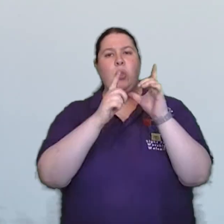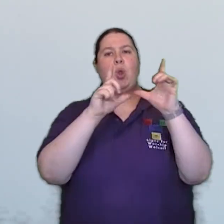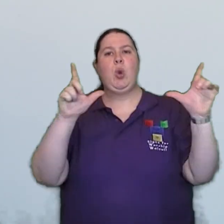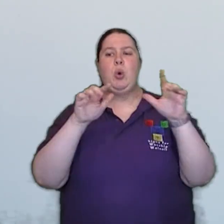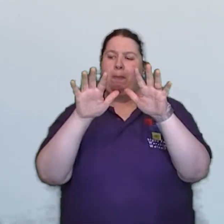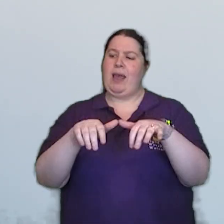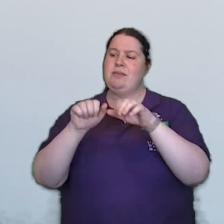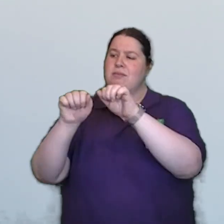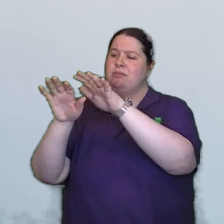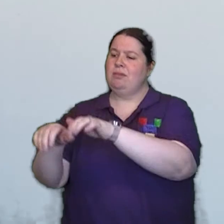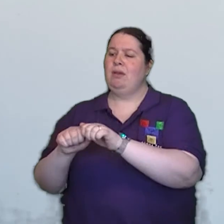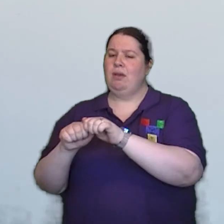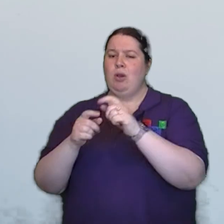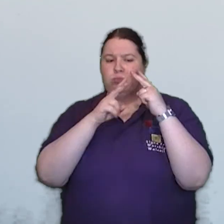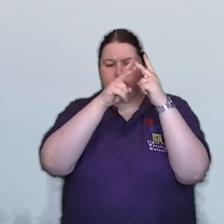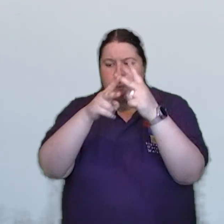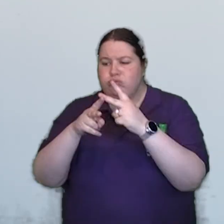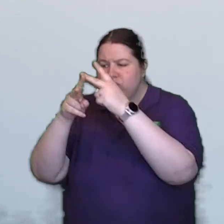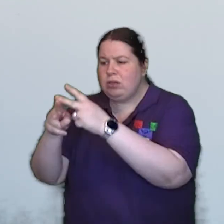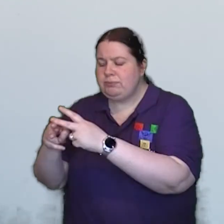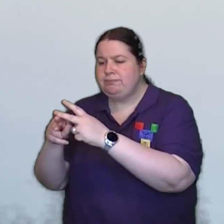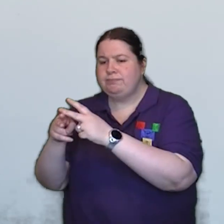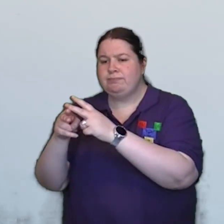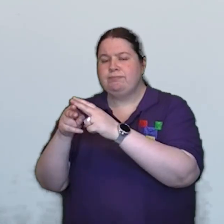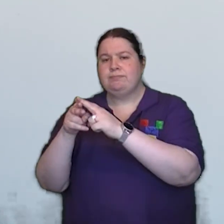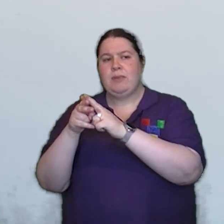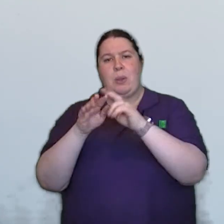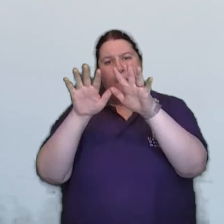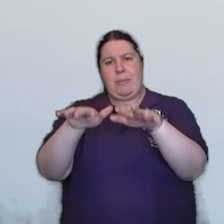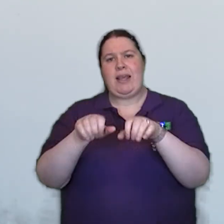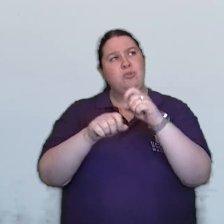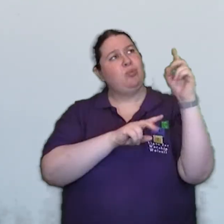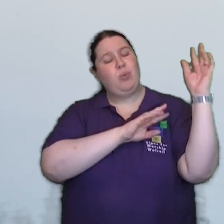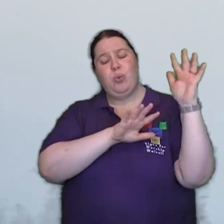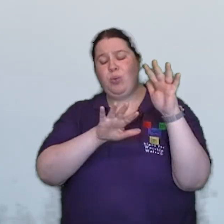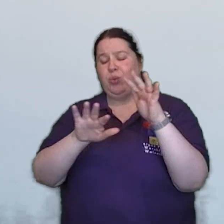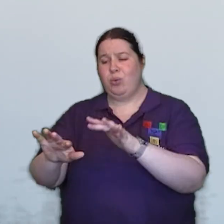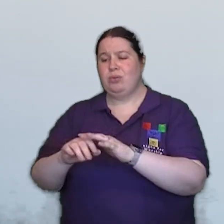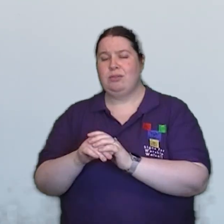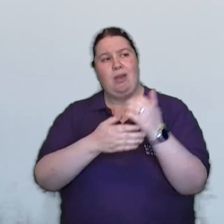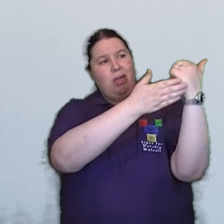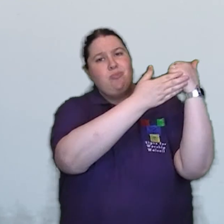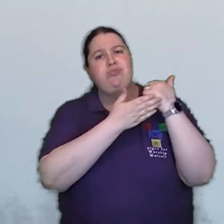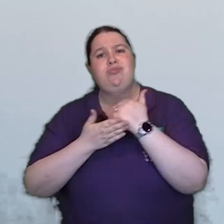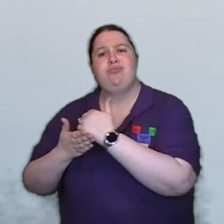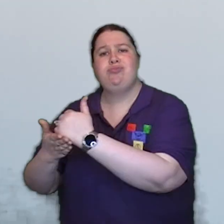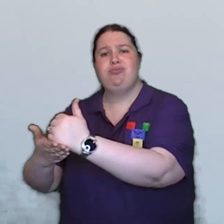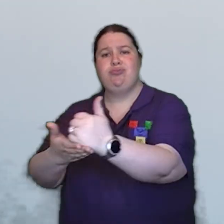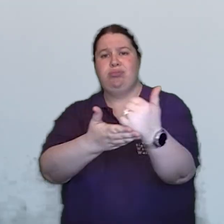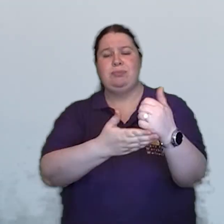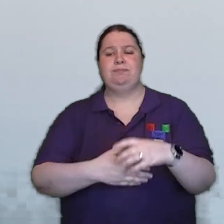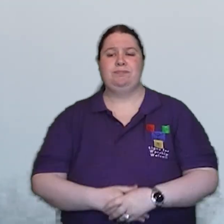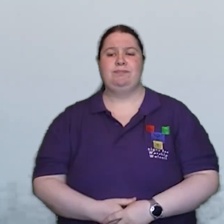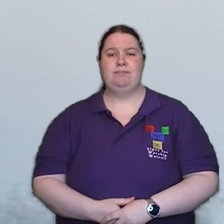The Lord bless us and keep us. The Lord make his face shine on us and be gracious to